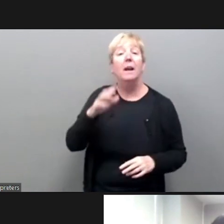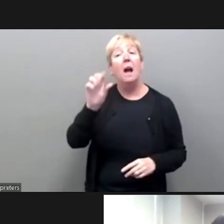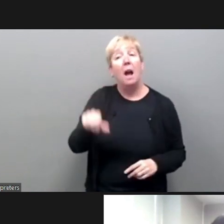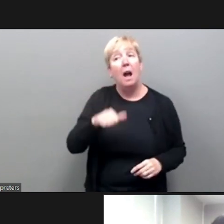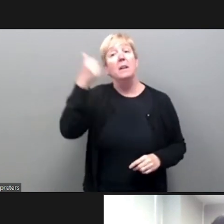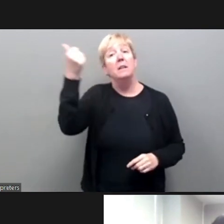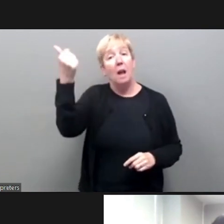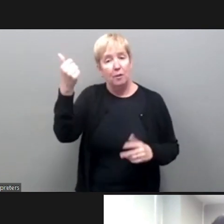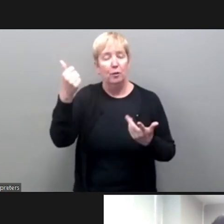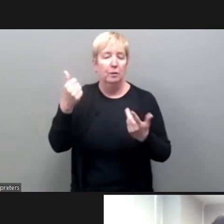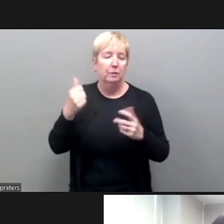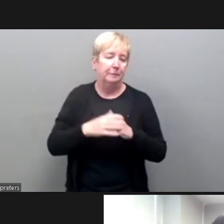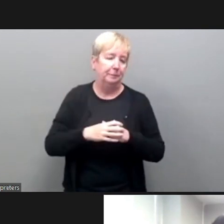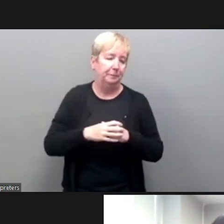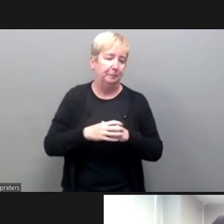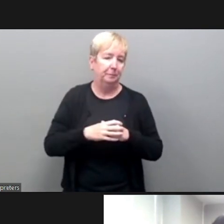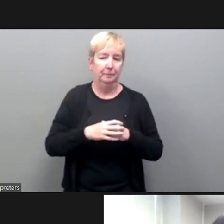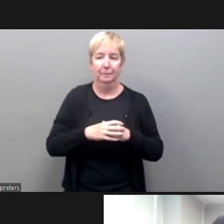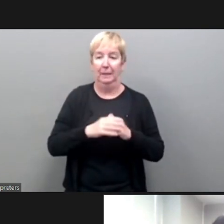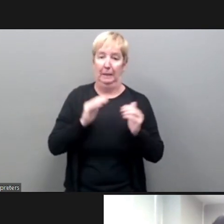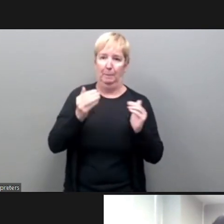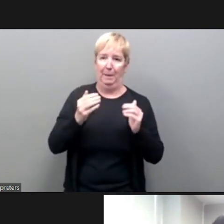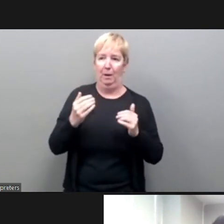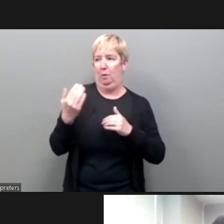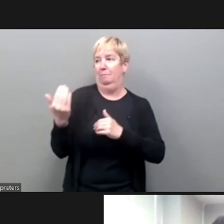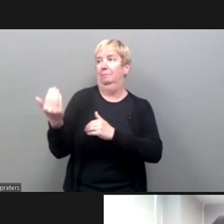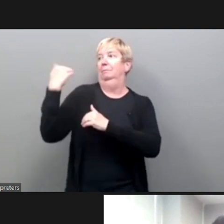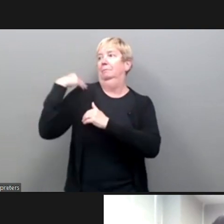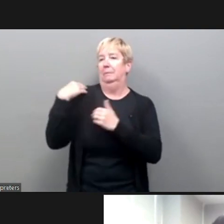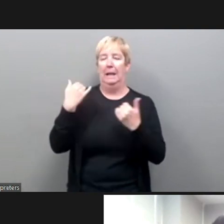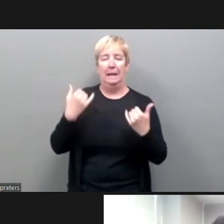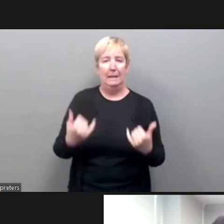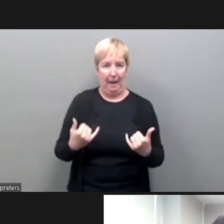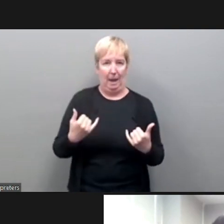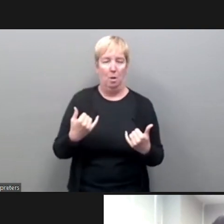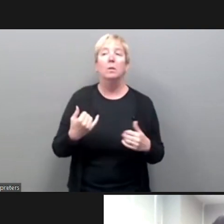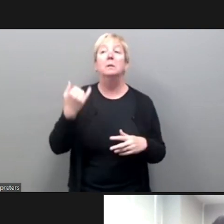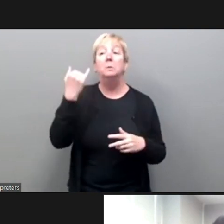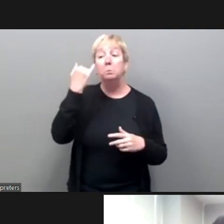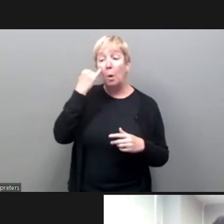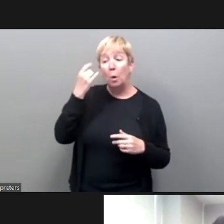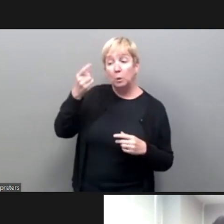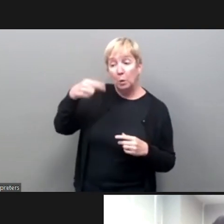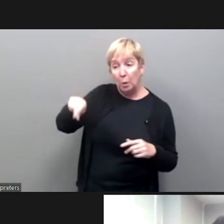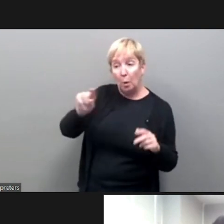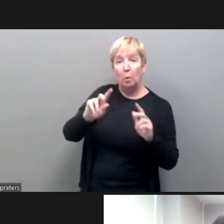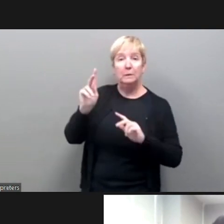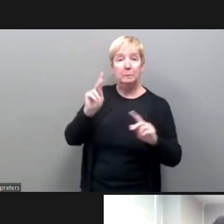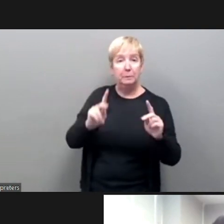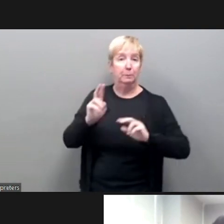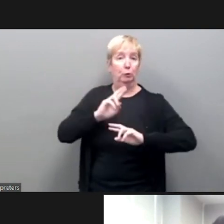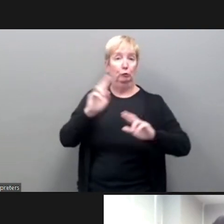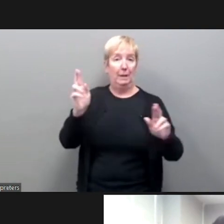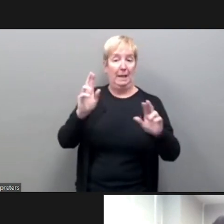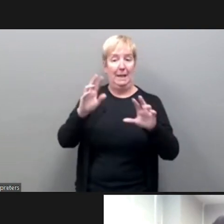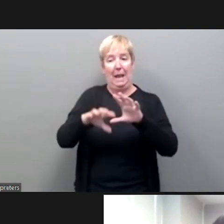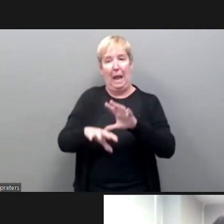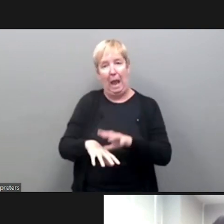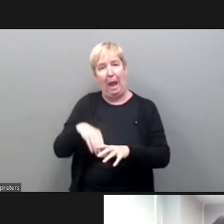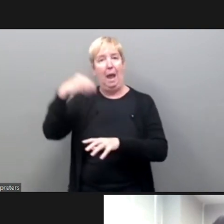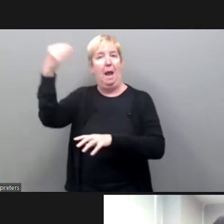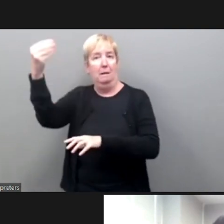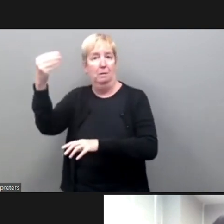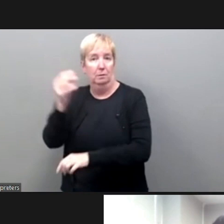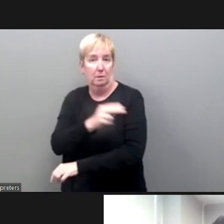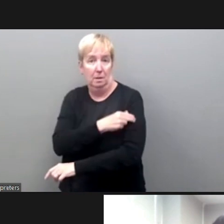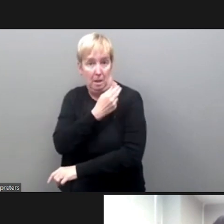that this time and last time, is when those people are finally ready to move out of the